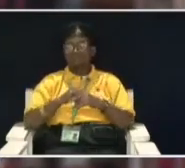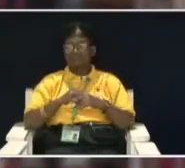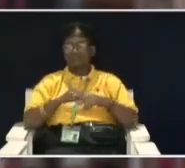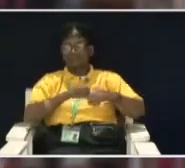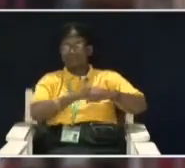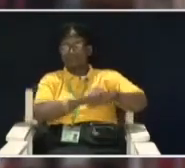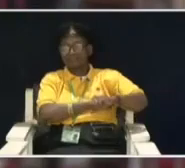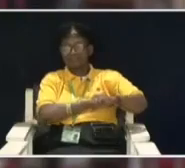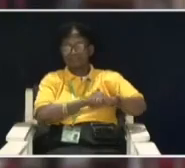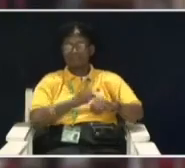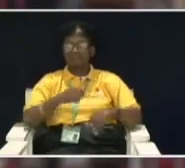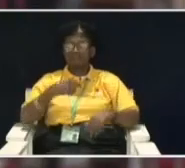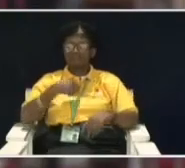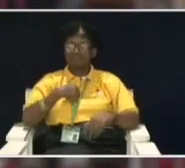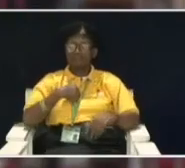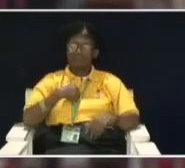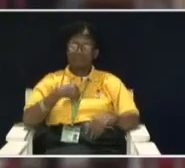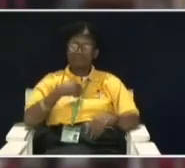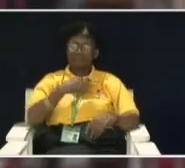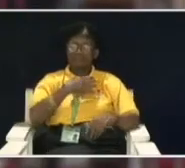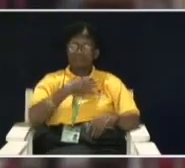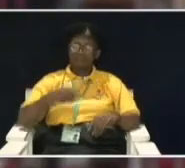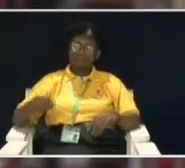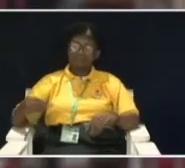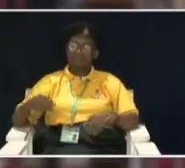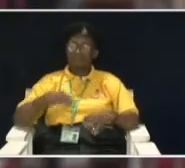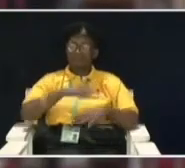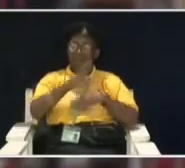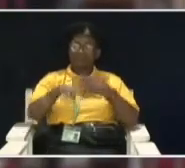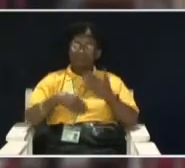Shield me and all mine by fire.